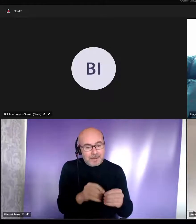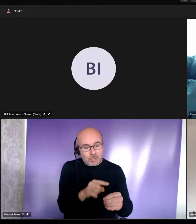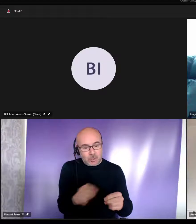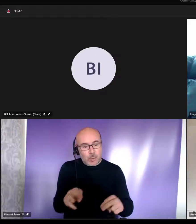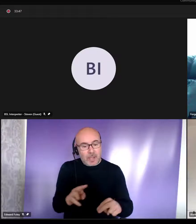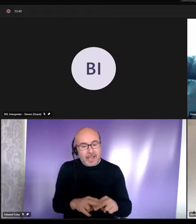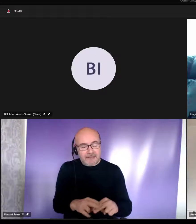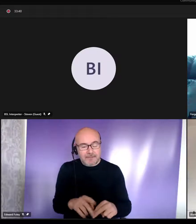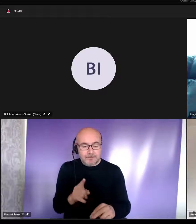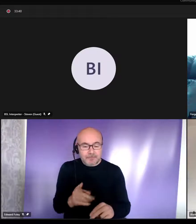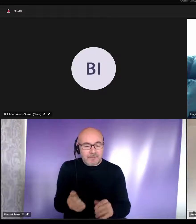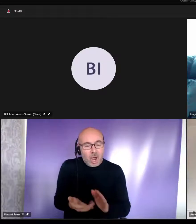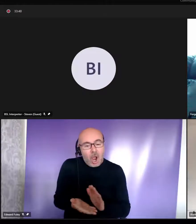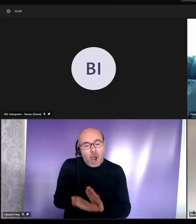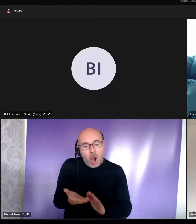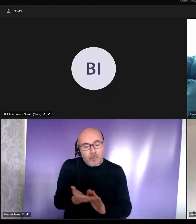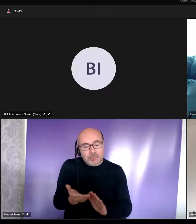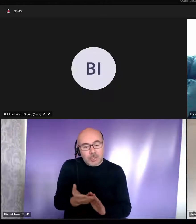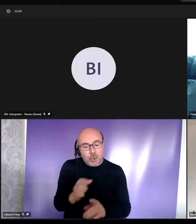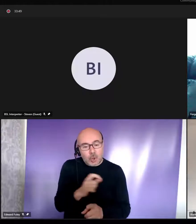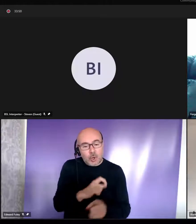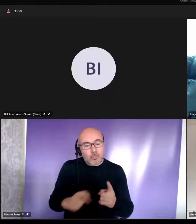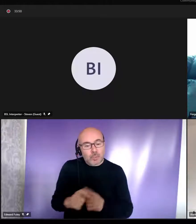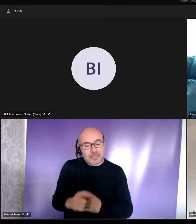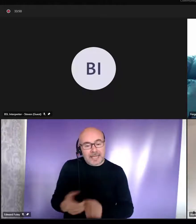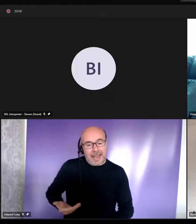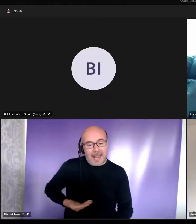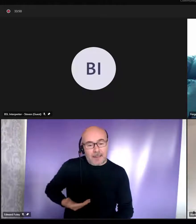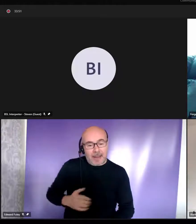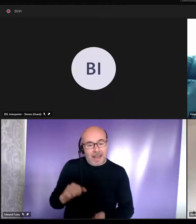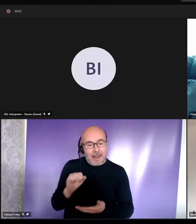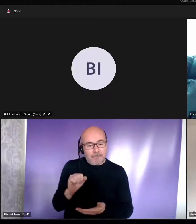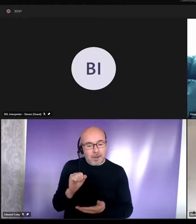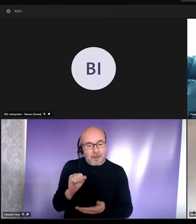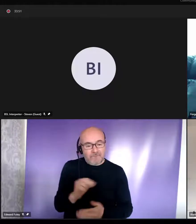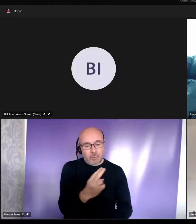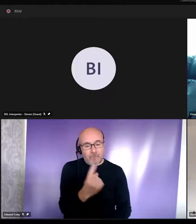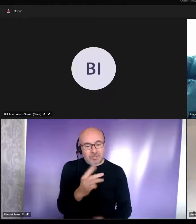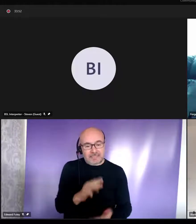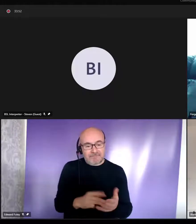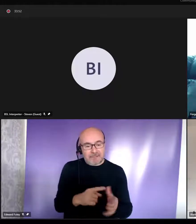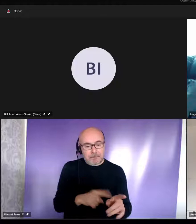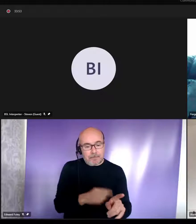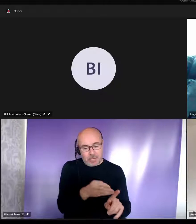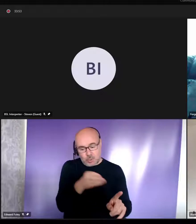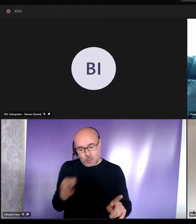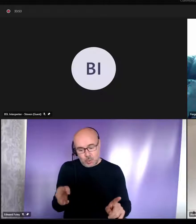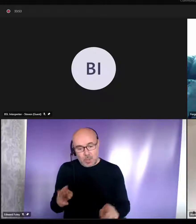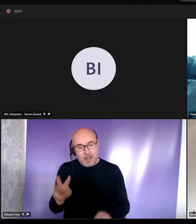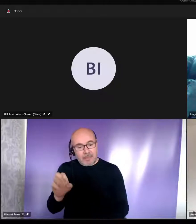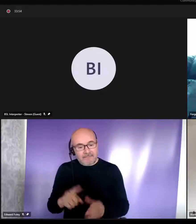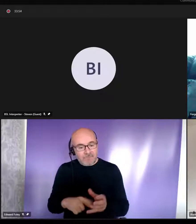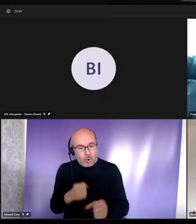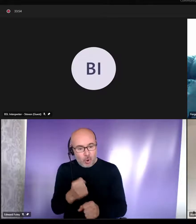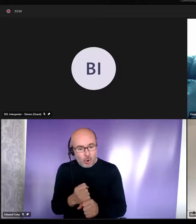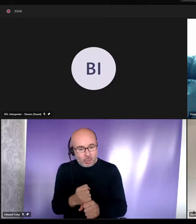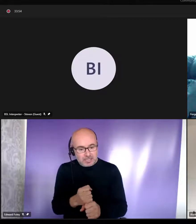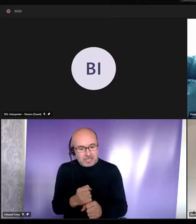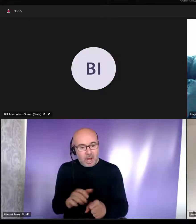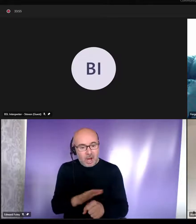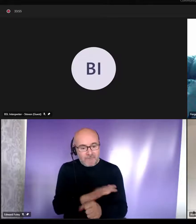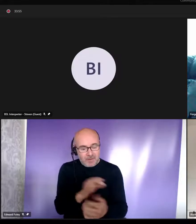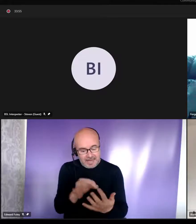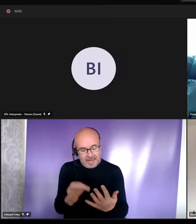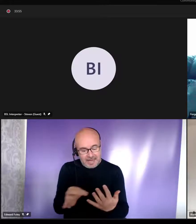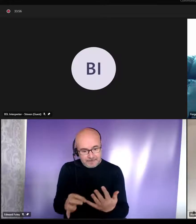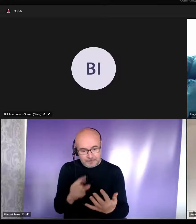Enterprises budget from the period the 21st of May through to the 13th of August. And these cover the following main areas: allocations